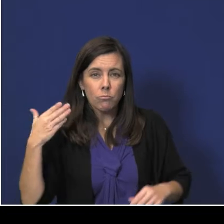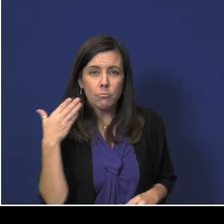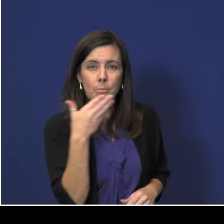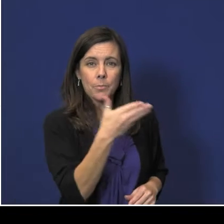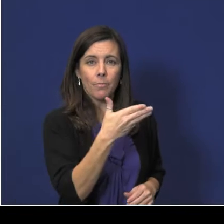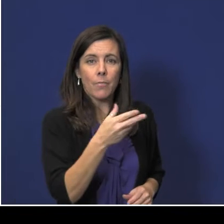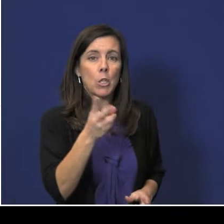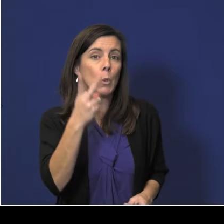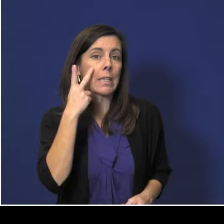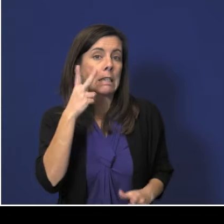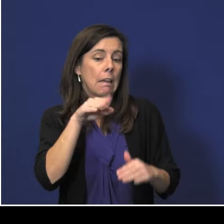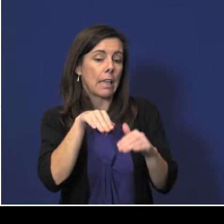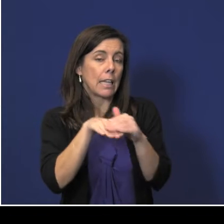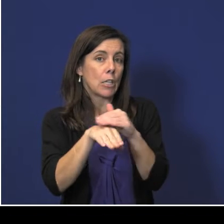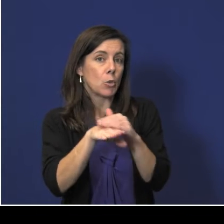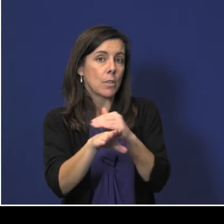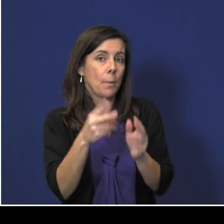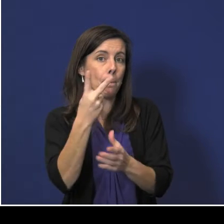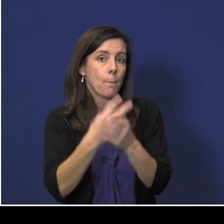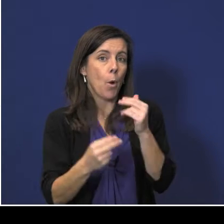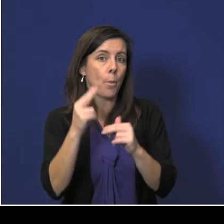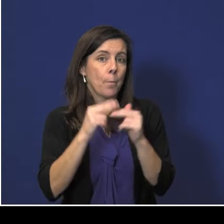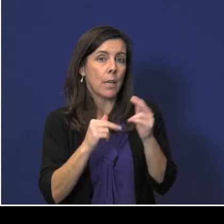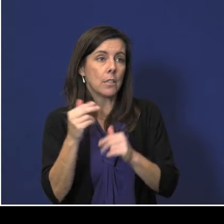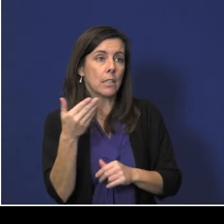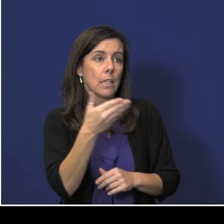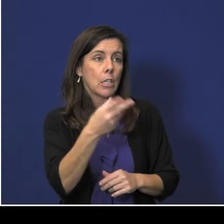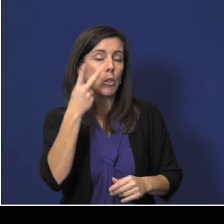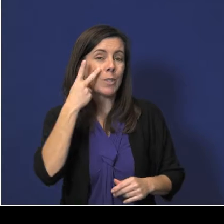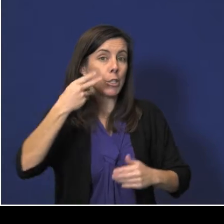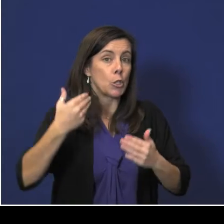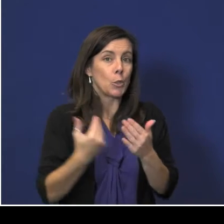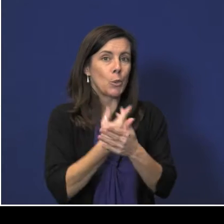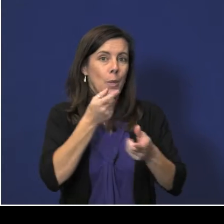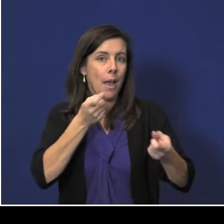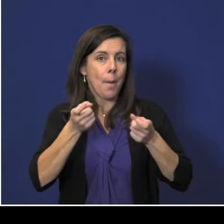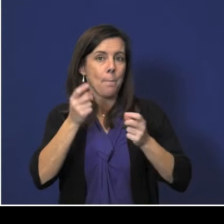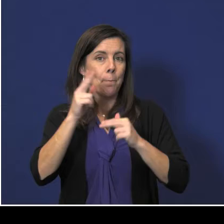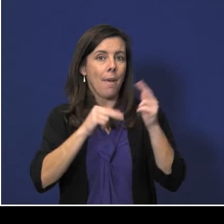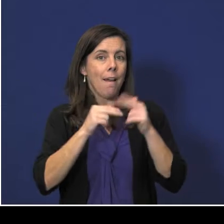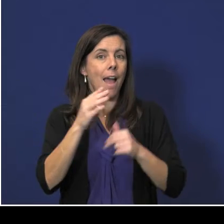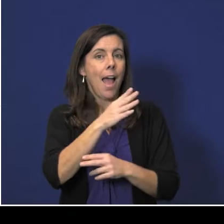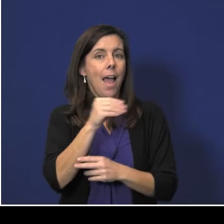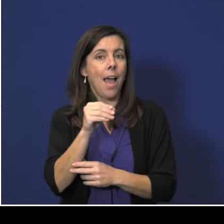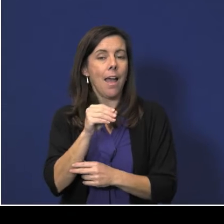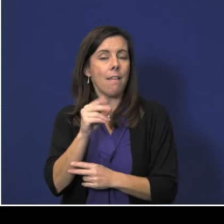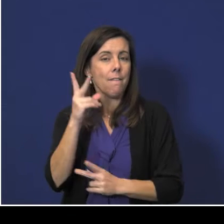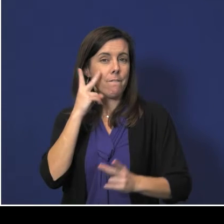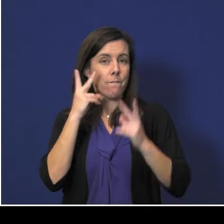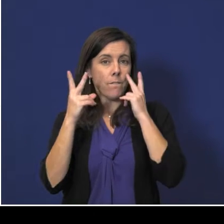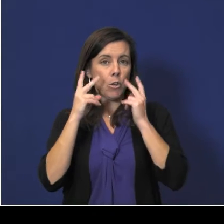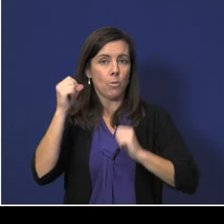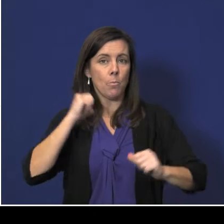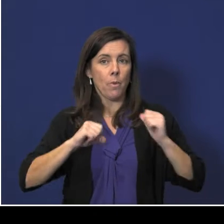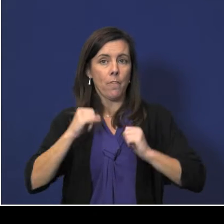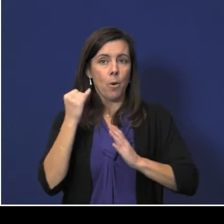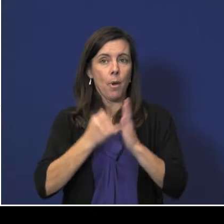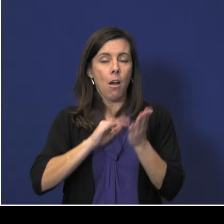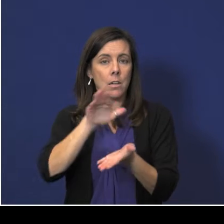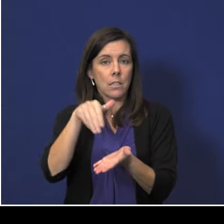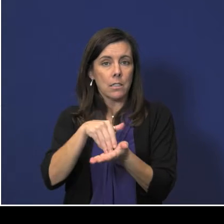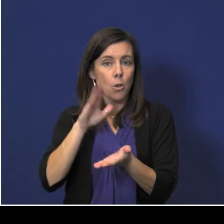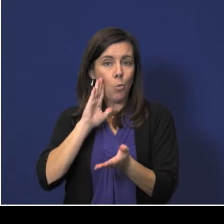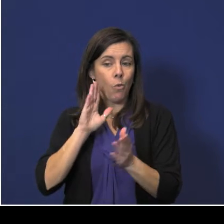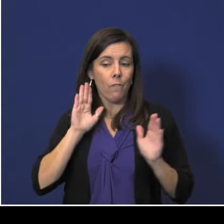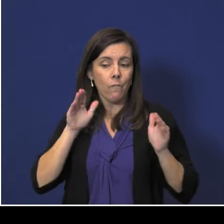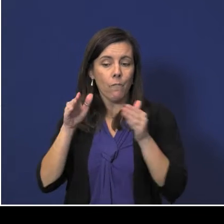can see the entrances to both buildings, and you'll see the new administration building and the Visual Performing Arts Center. We're going to focus on the VPAC,